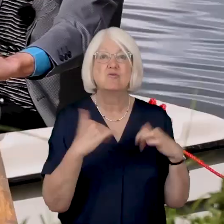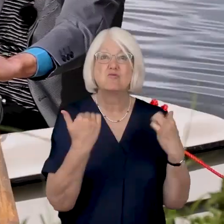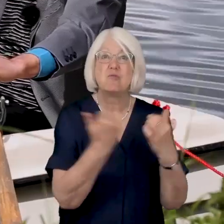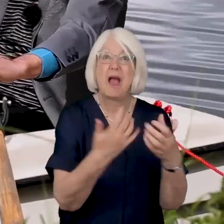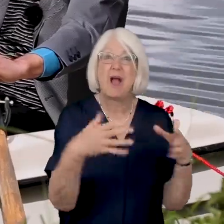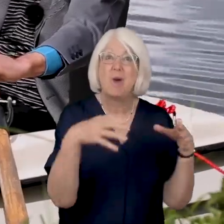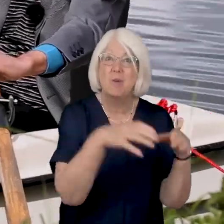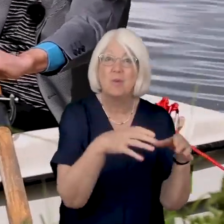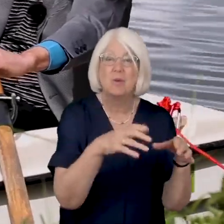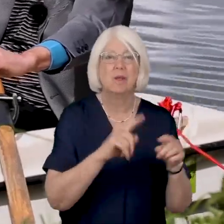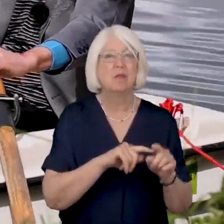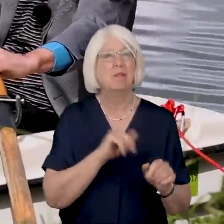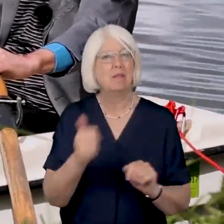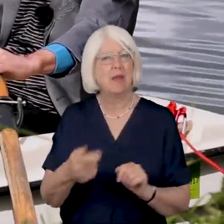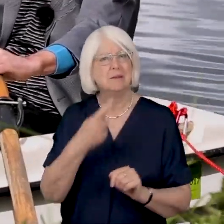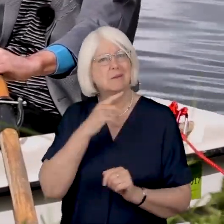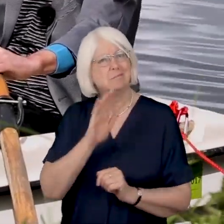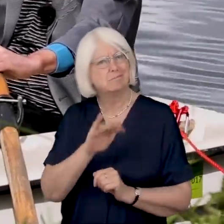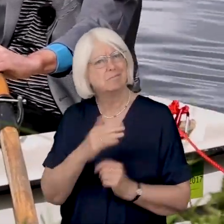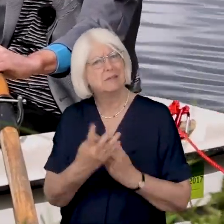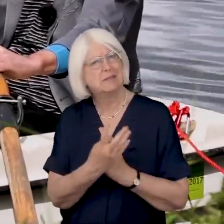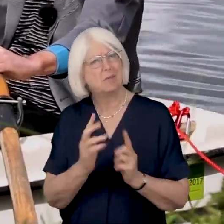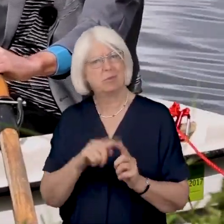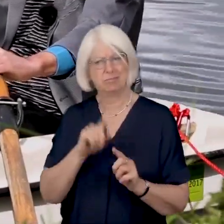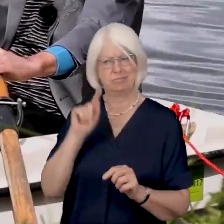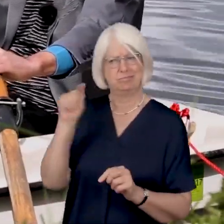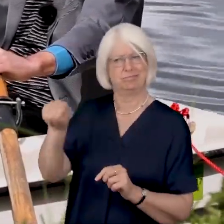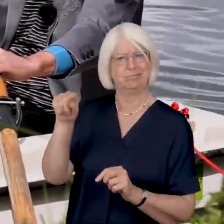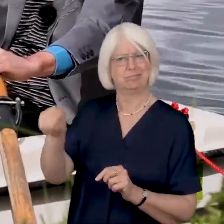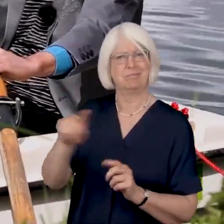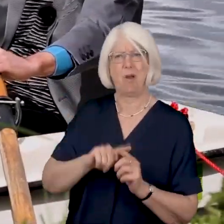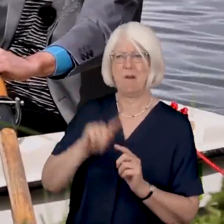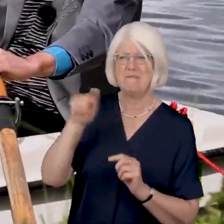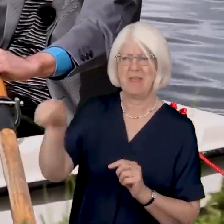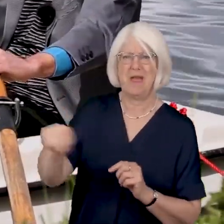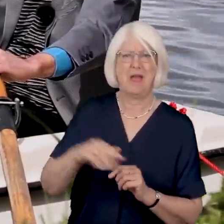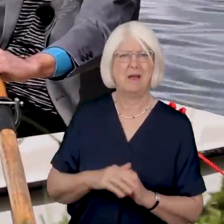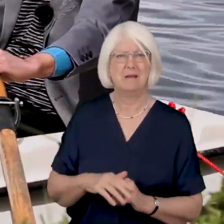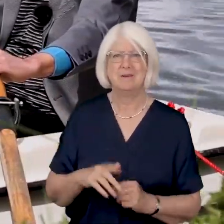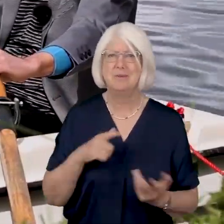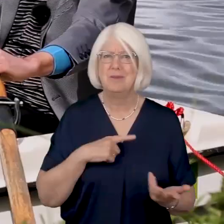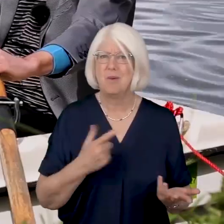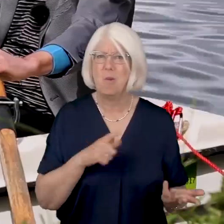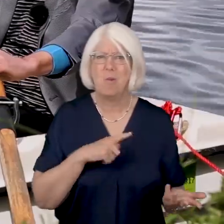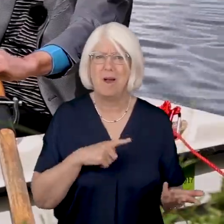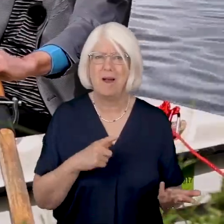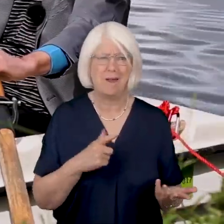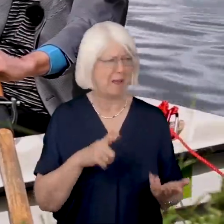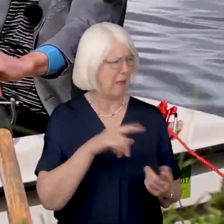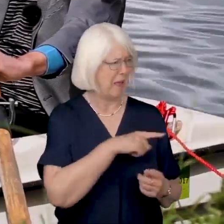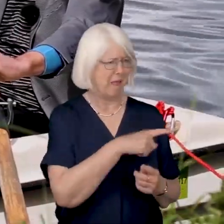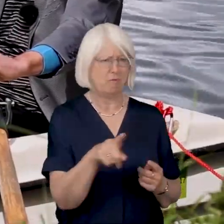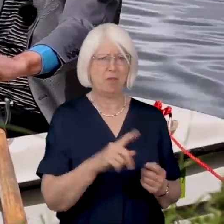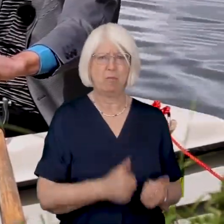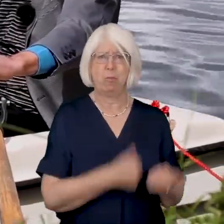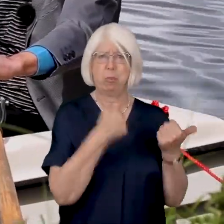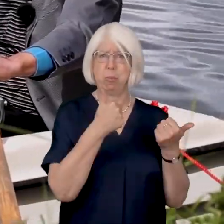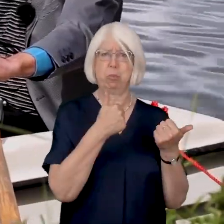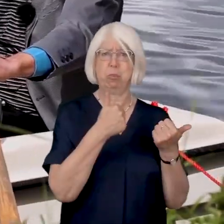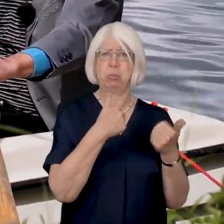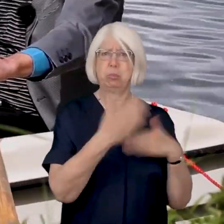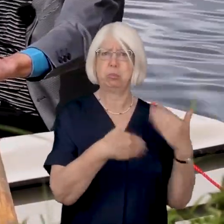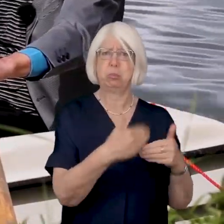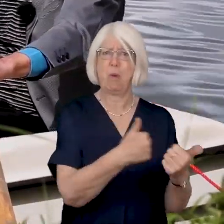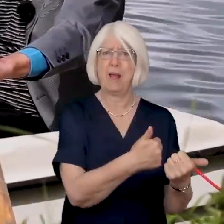is he says to the disciples, let's go to the other side of the lake. And you think, why would he say that? Everything is going so well where they are.